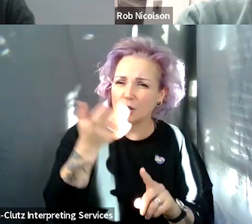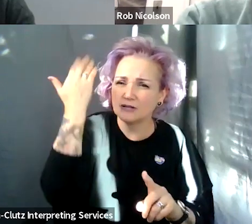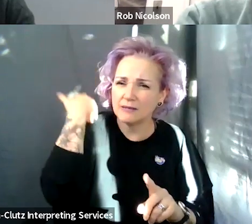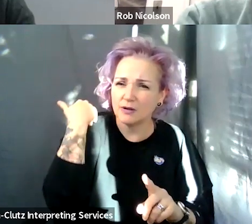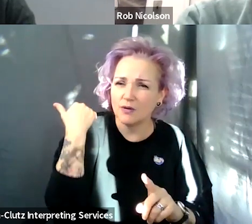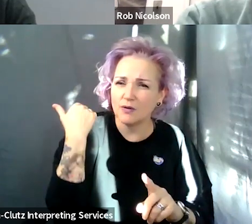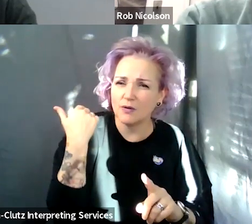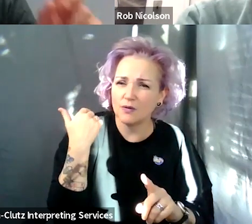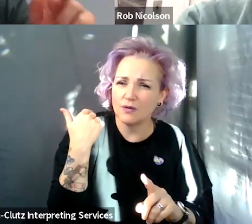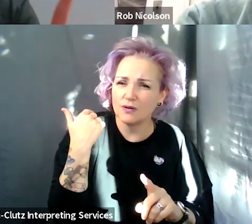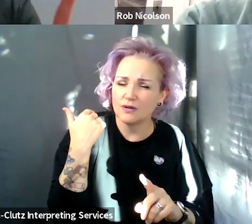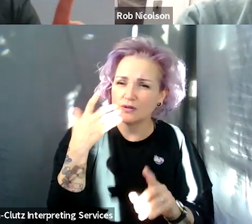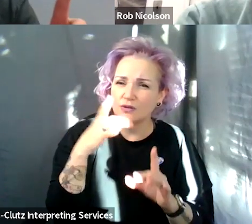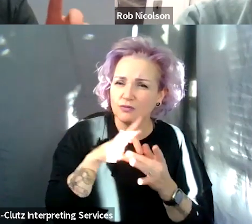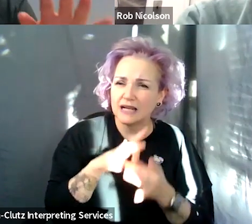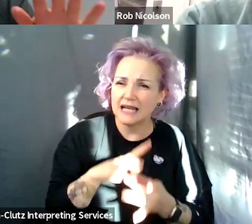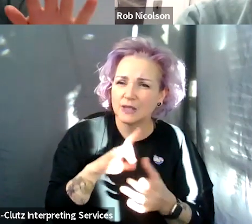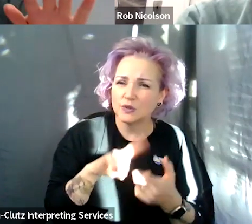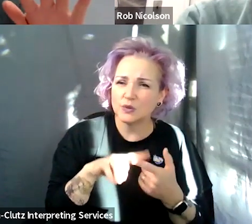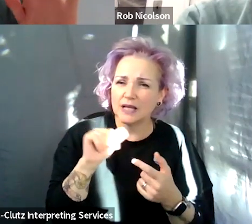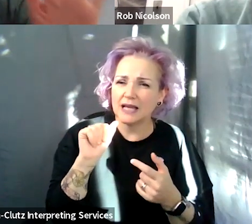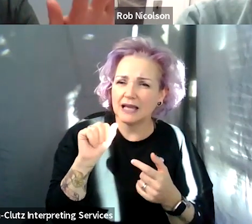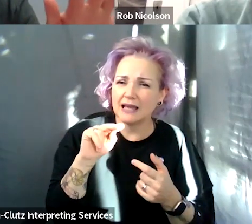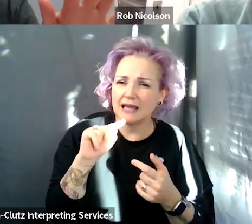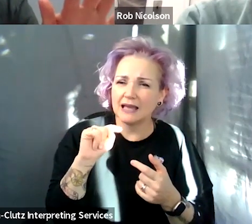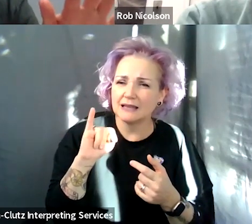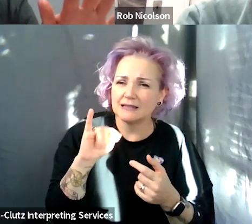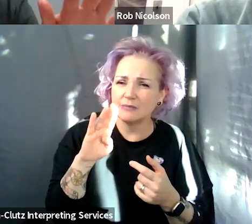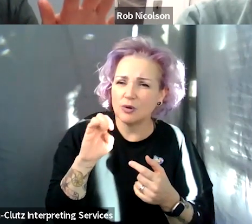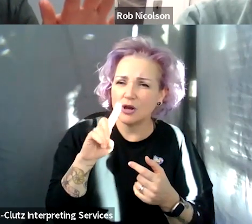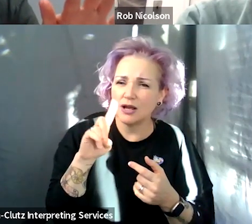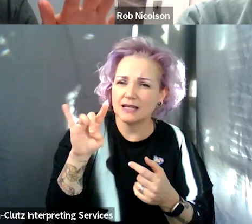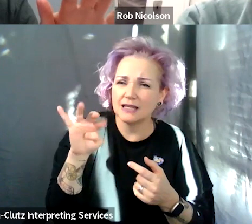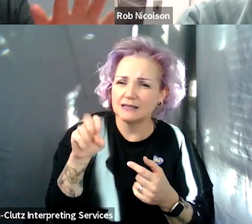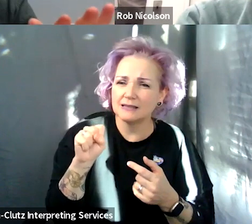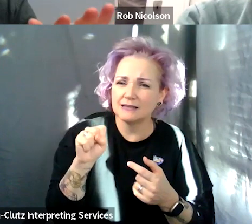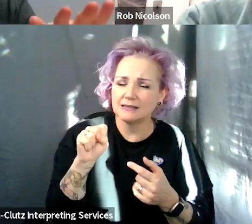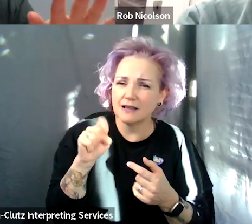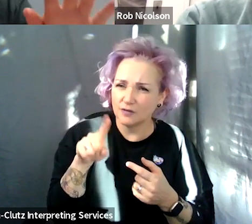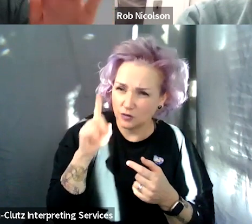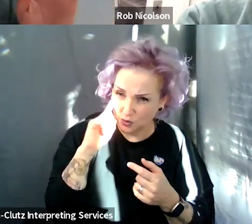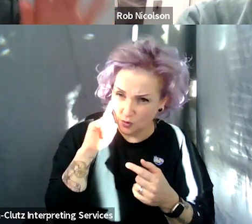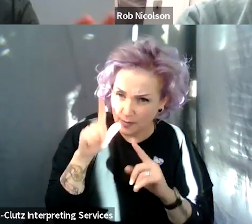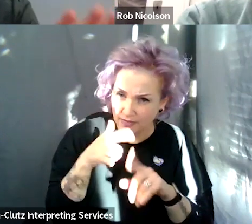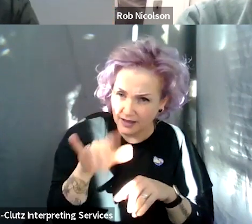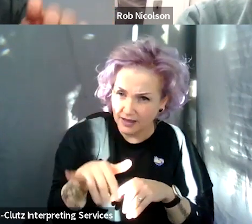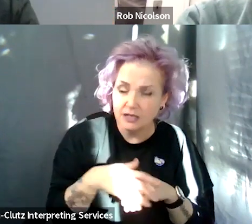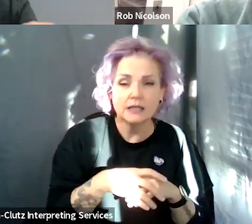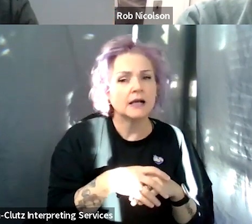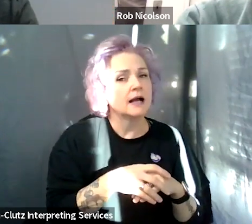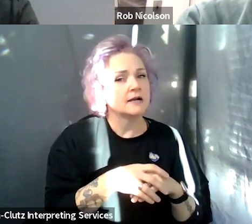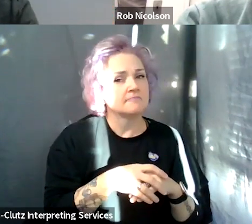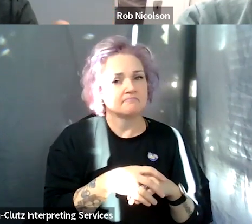I don't know too much, but I can tell you for sure from going to one of the conferences is that the